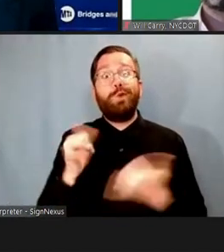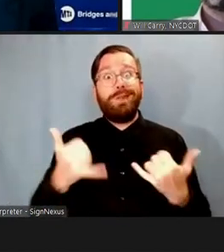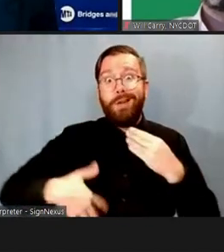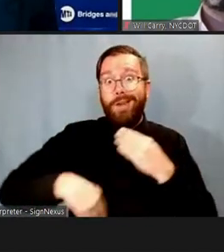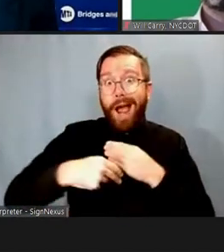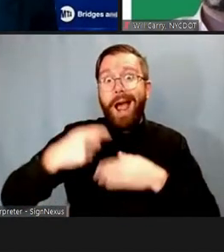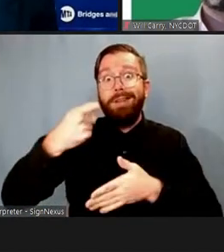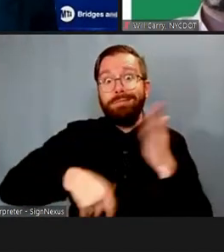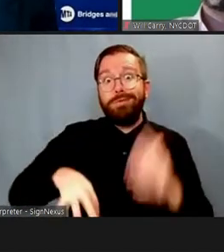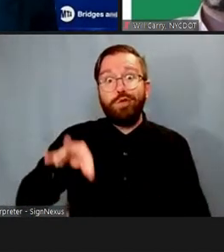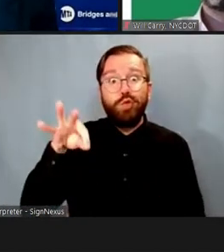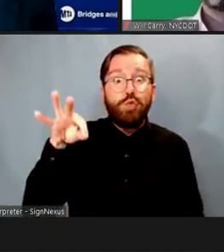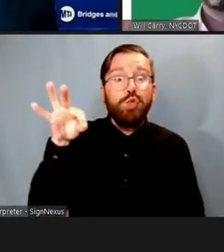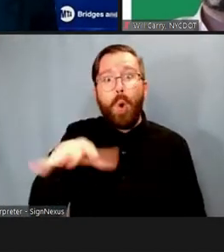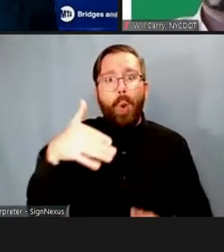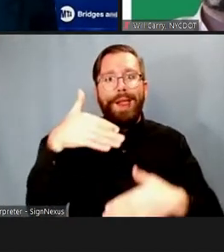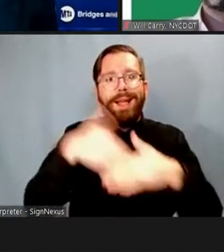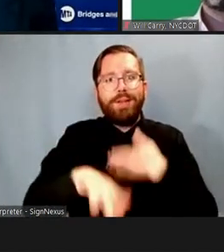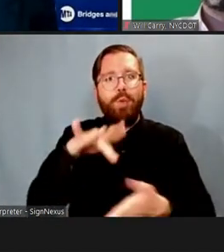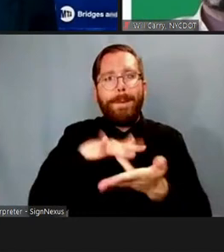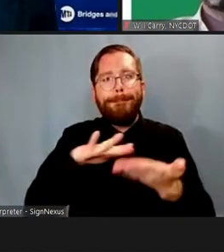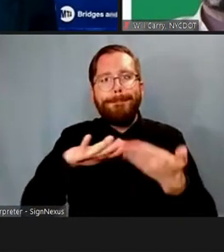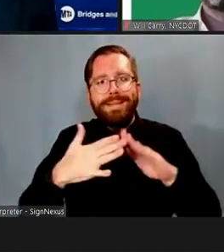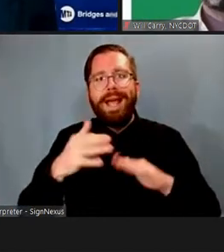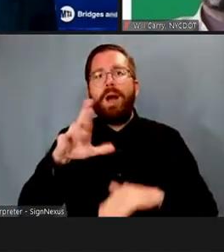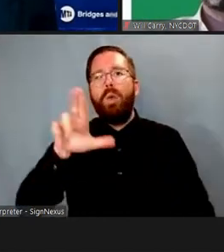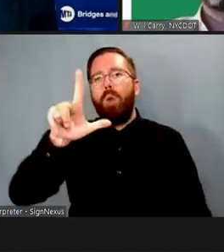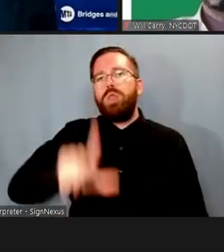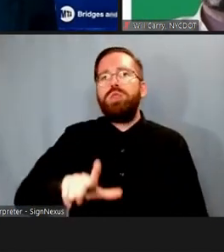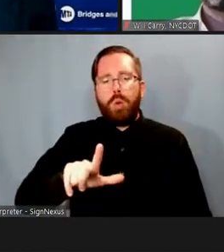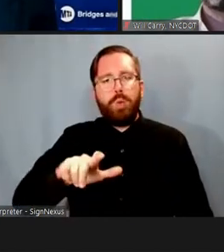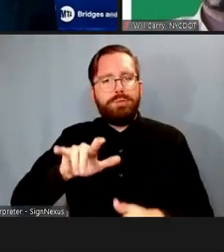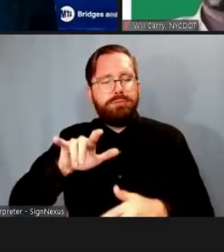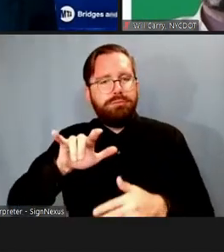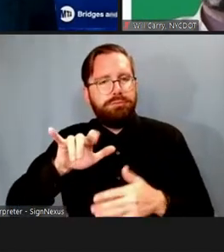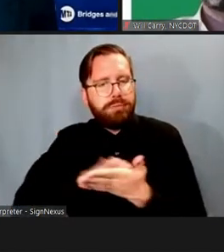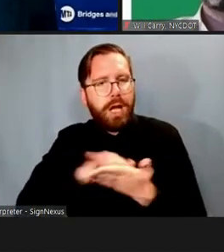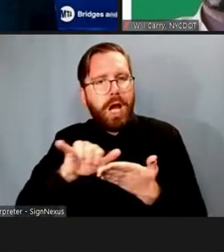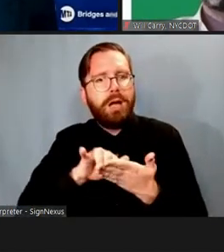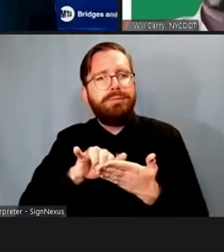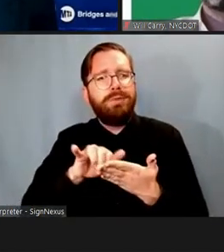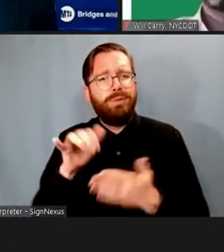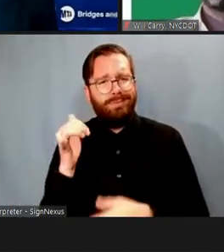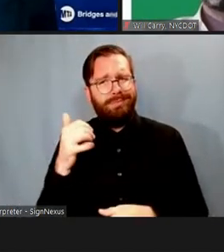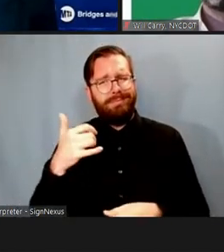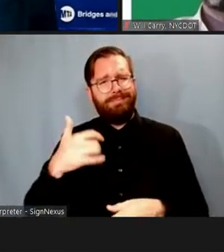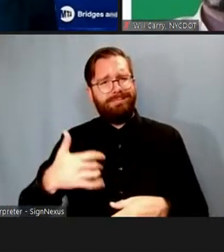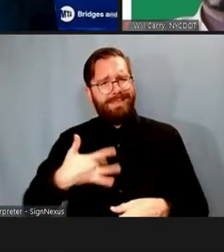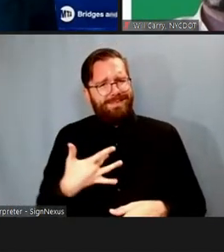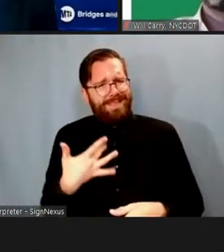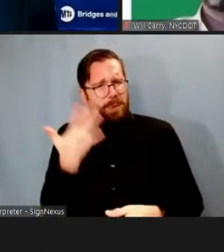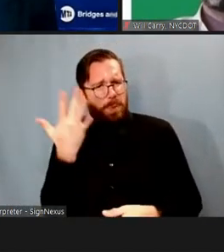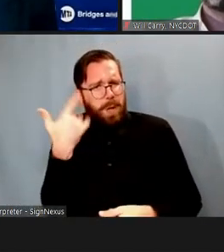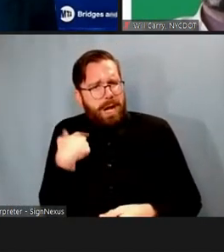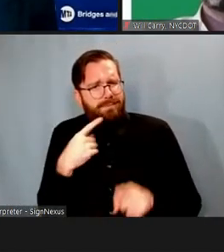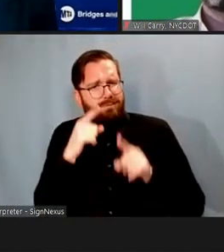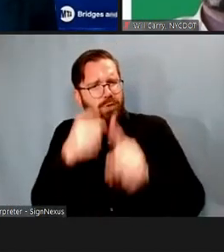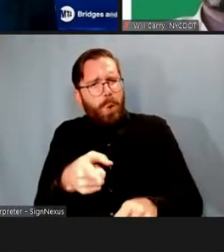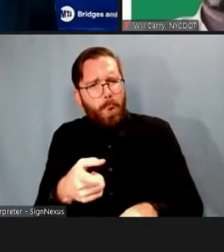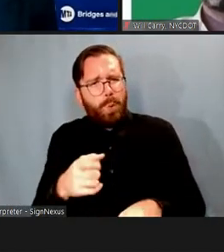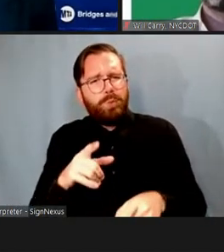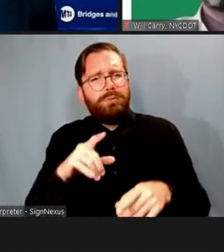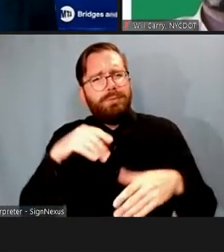beyond me why i should consider even coming into the city not only for my professional job which i can change but for my entertainment